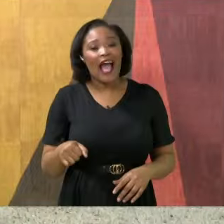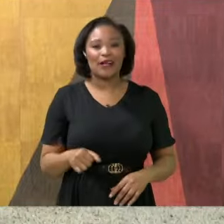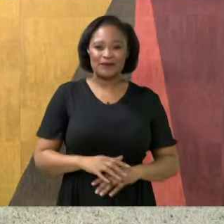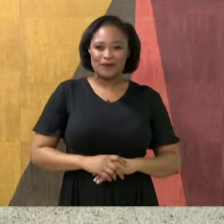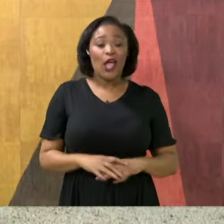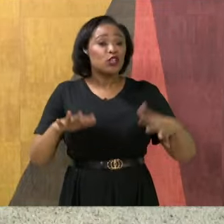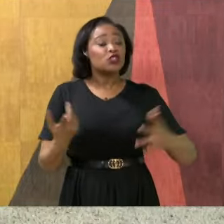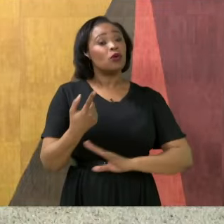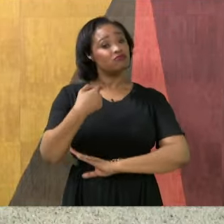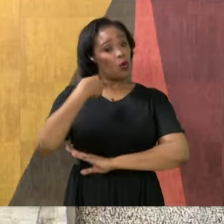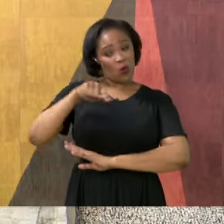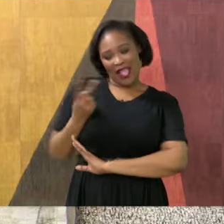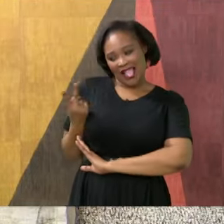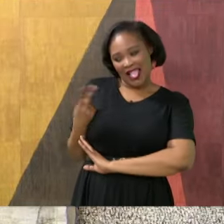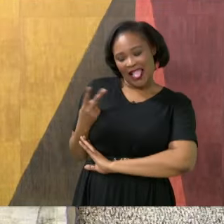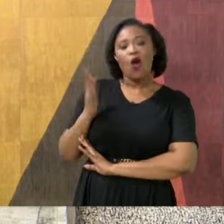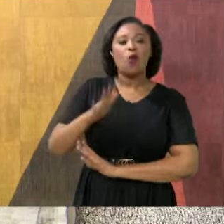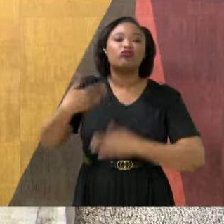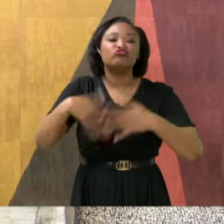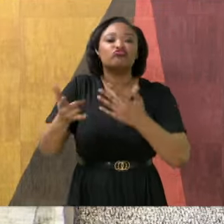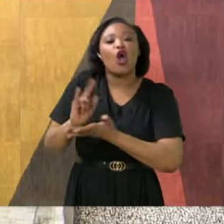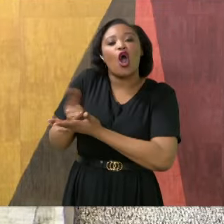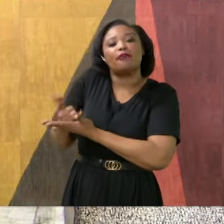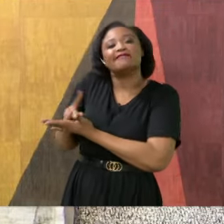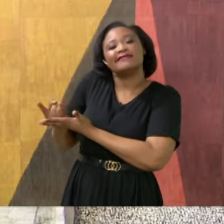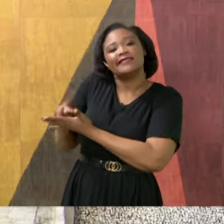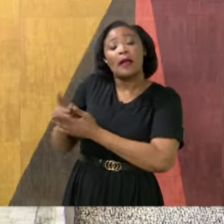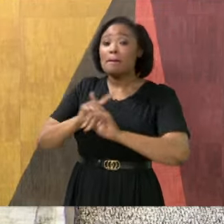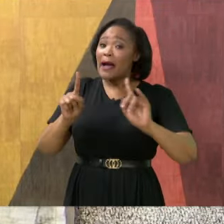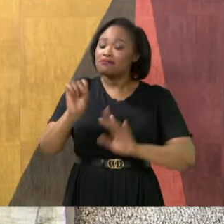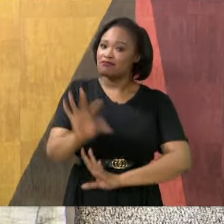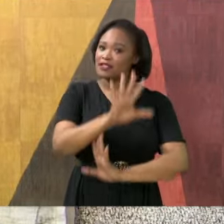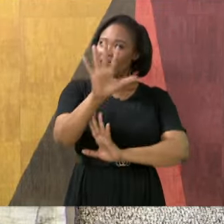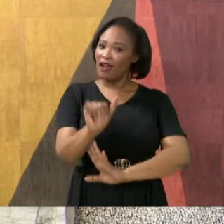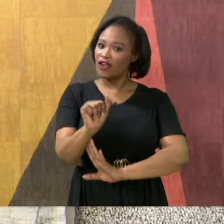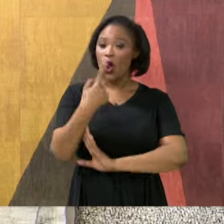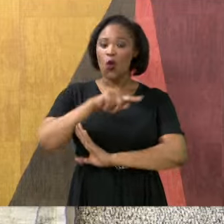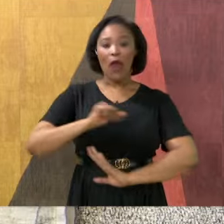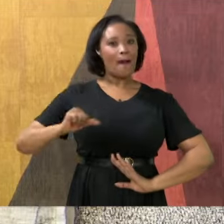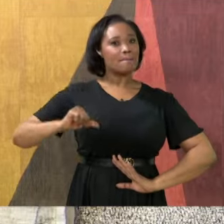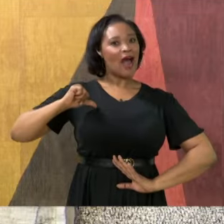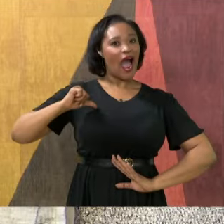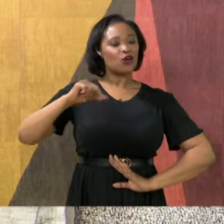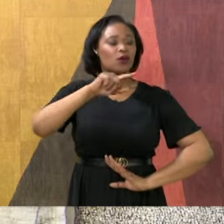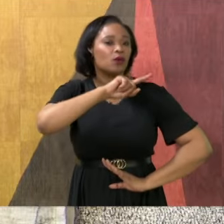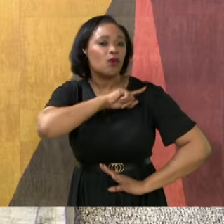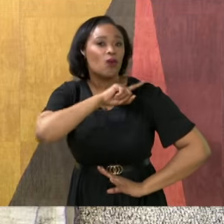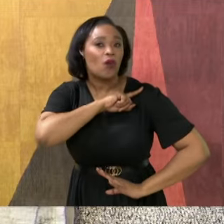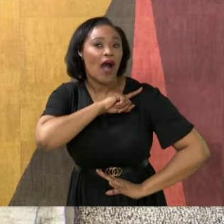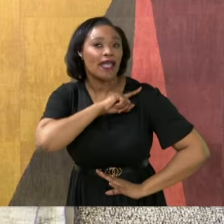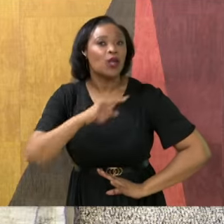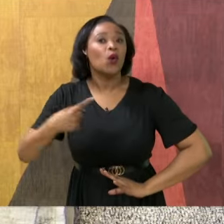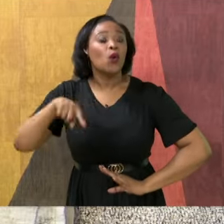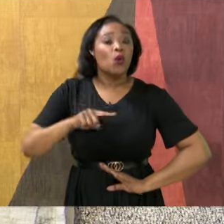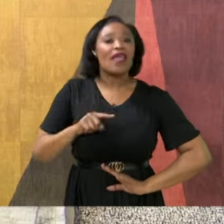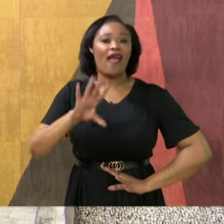me and Mia are going to continue having a lovely conversation here. But South Africa, we can be so proud because honestly and truly, we are